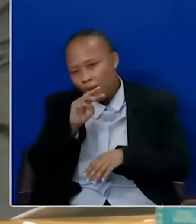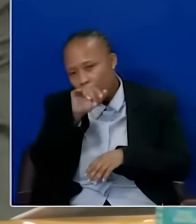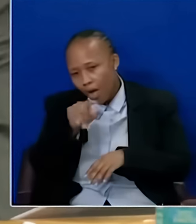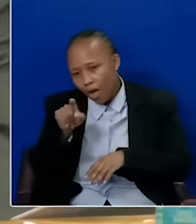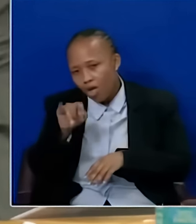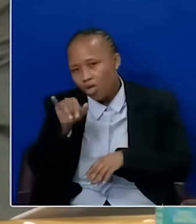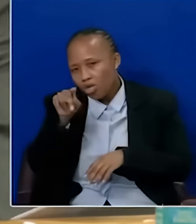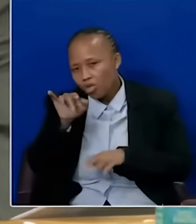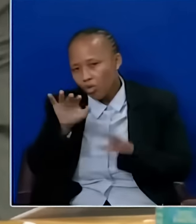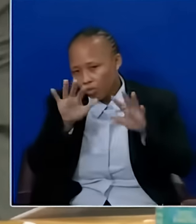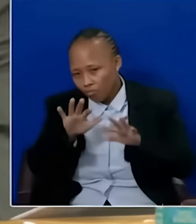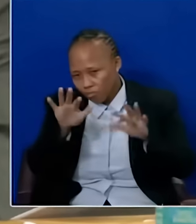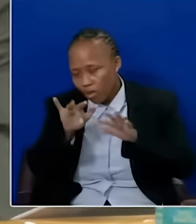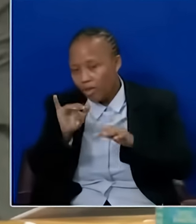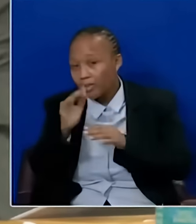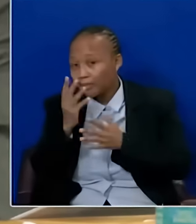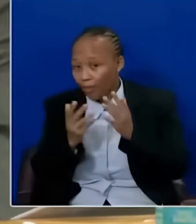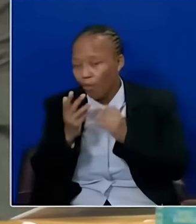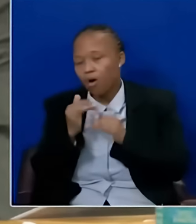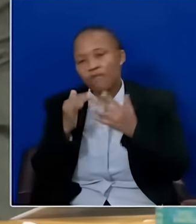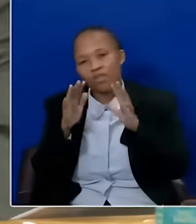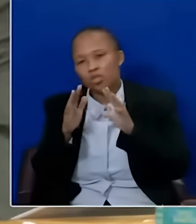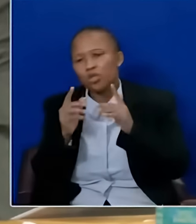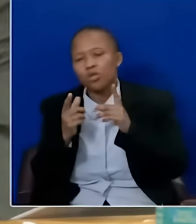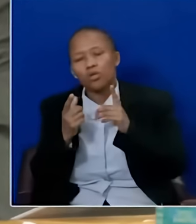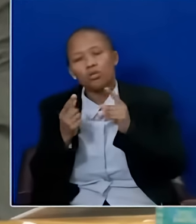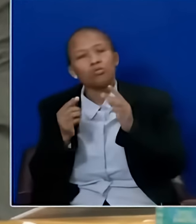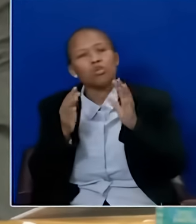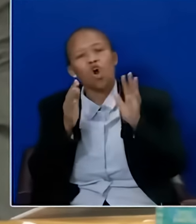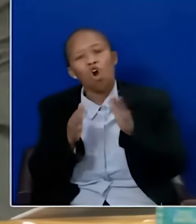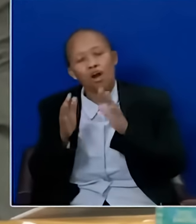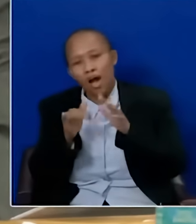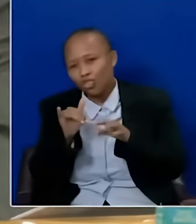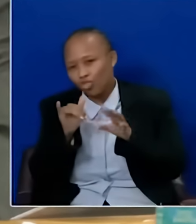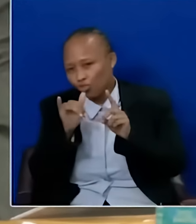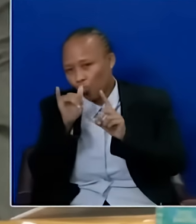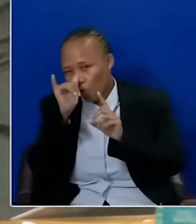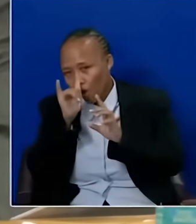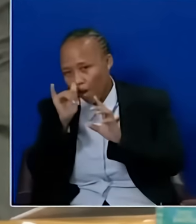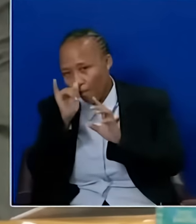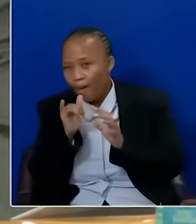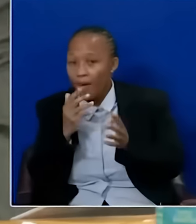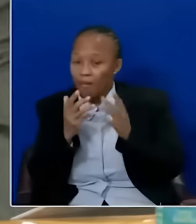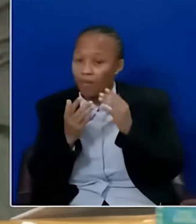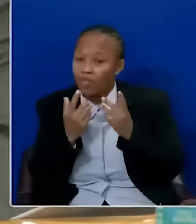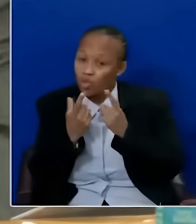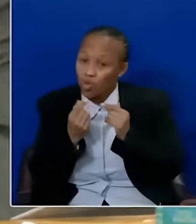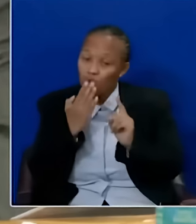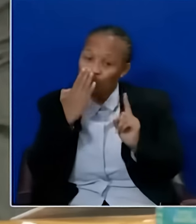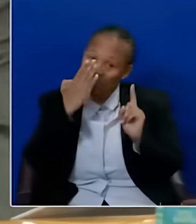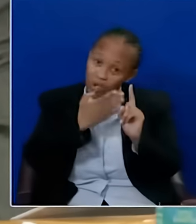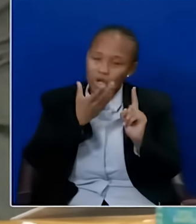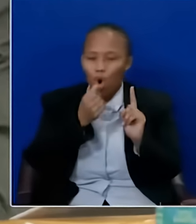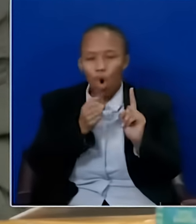networks must have conveyed that information directly or indirectly to Captain Mogotwe, because he couldn't have found